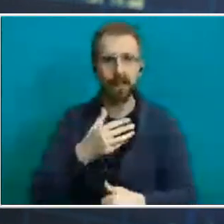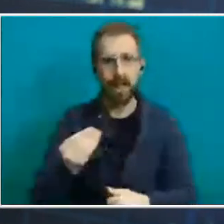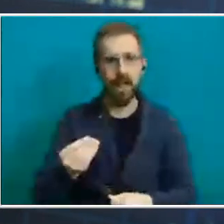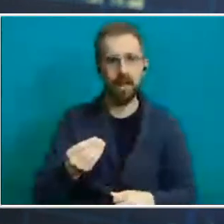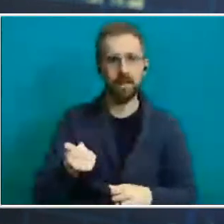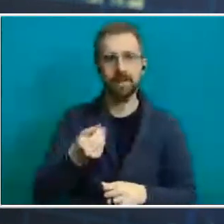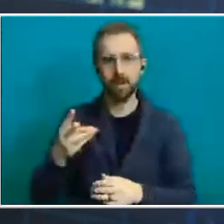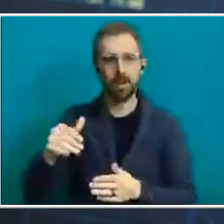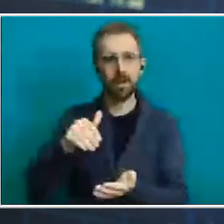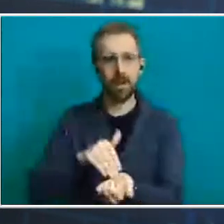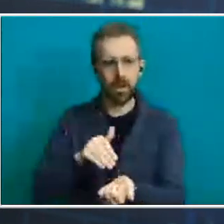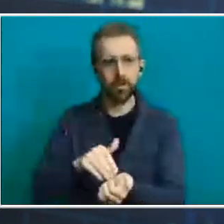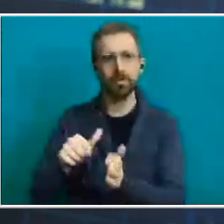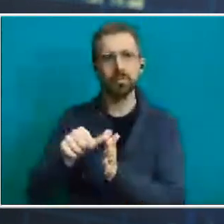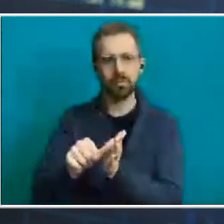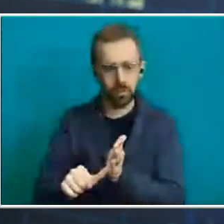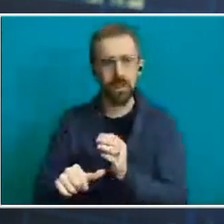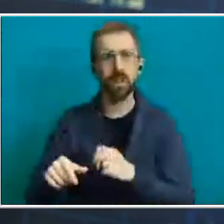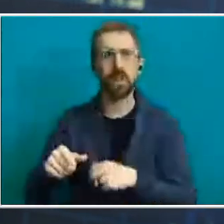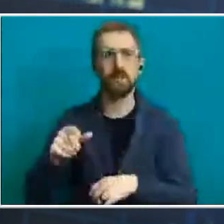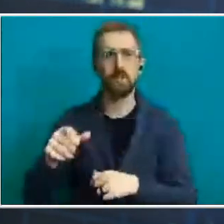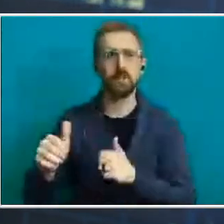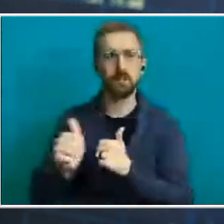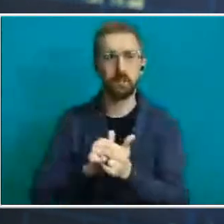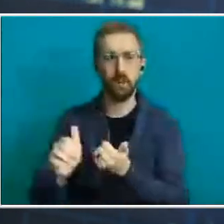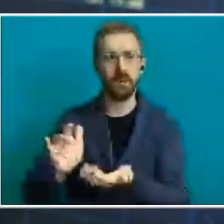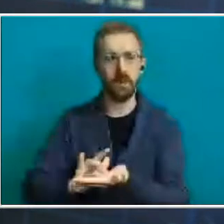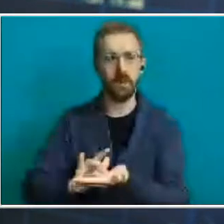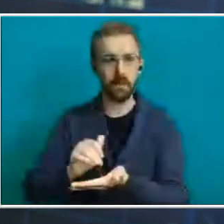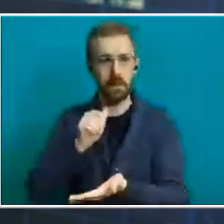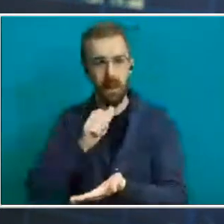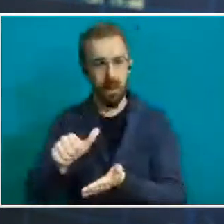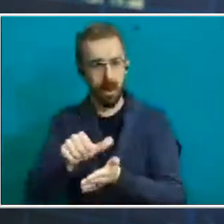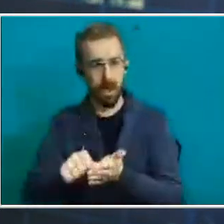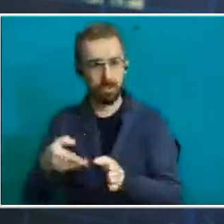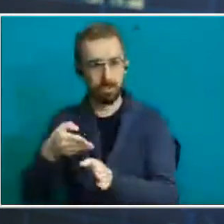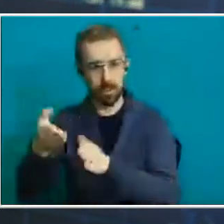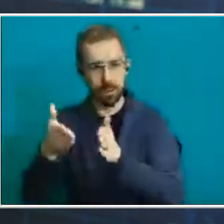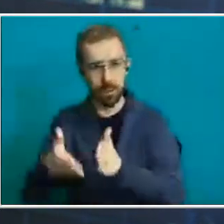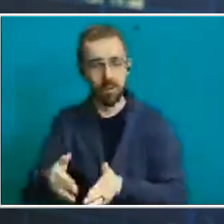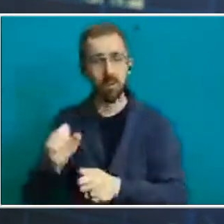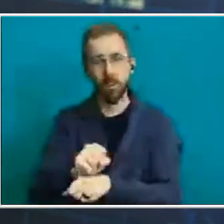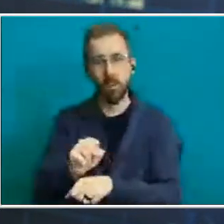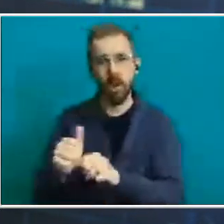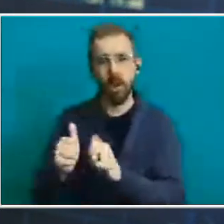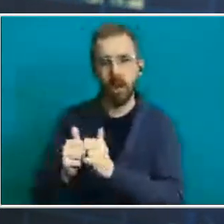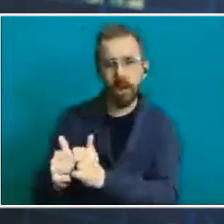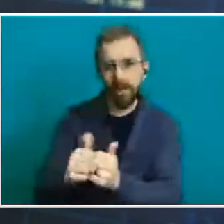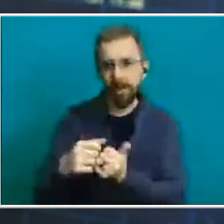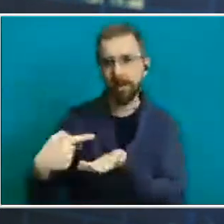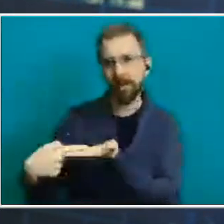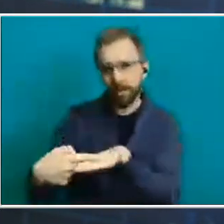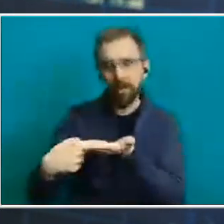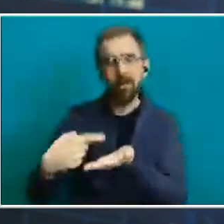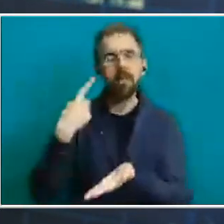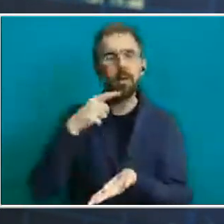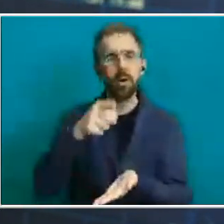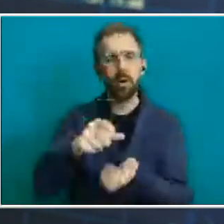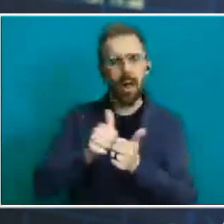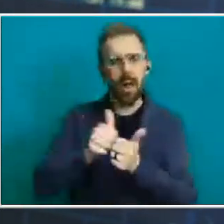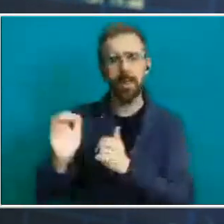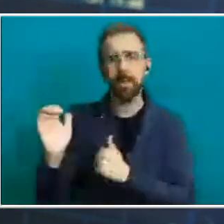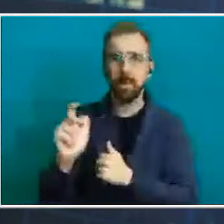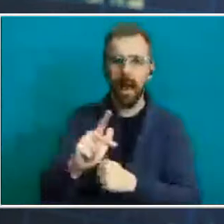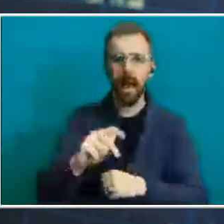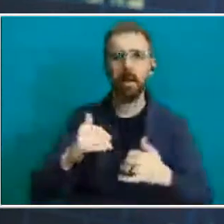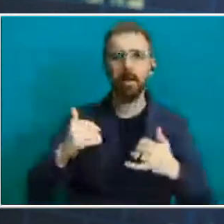and also a sports medicine non-operative specialist that worked together to get this athlete back in the field, and no doubt helped her